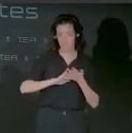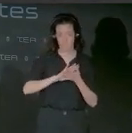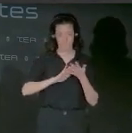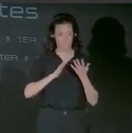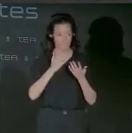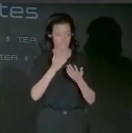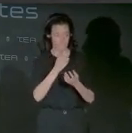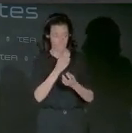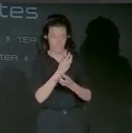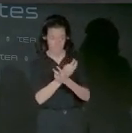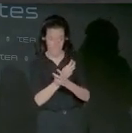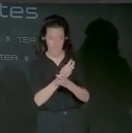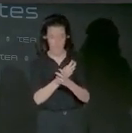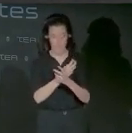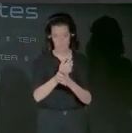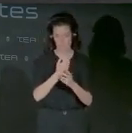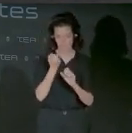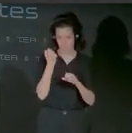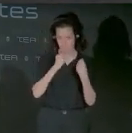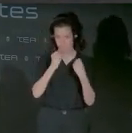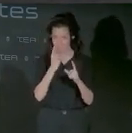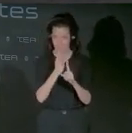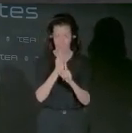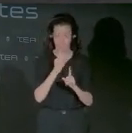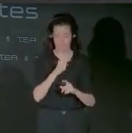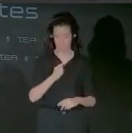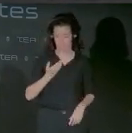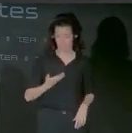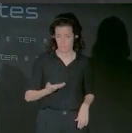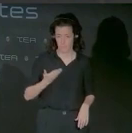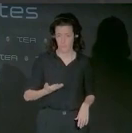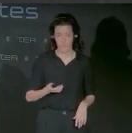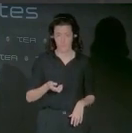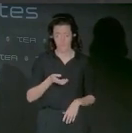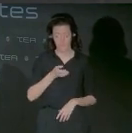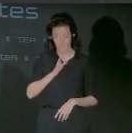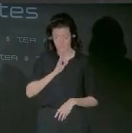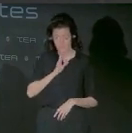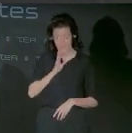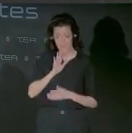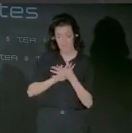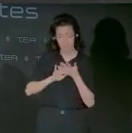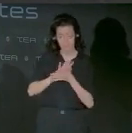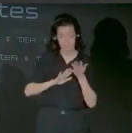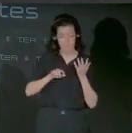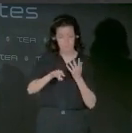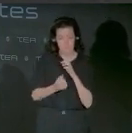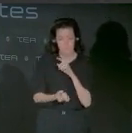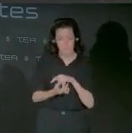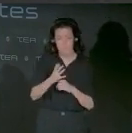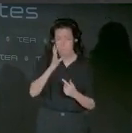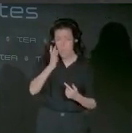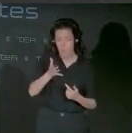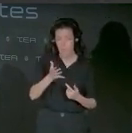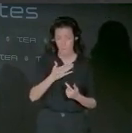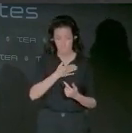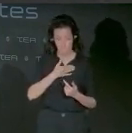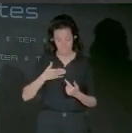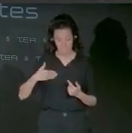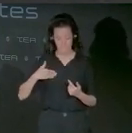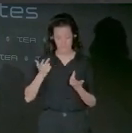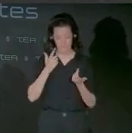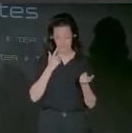for instance, to do live moderation of audio through AI technology. So you actually